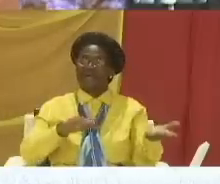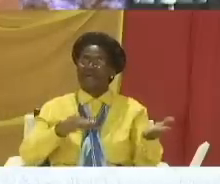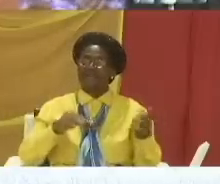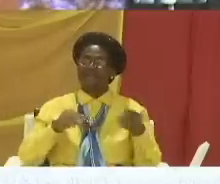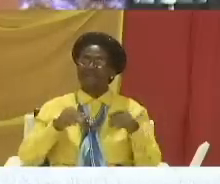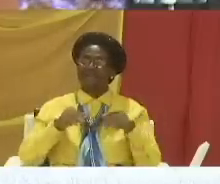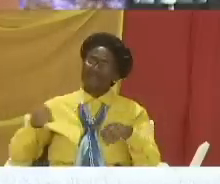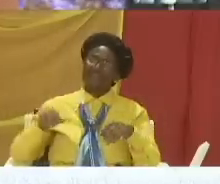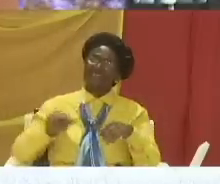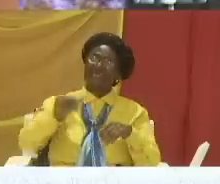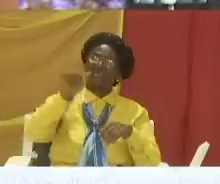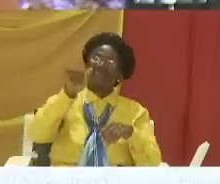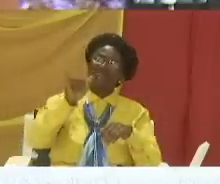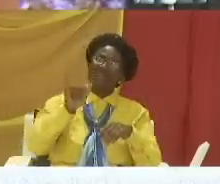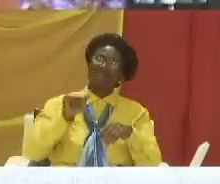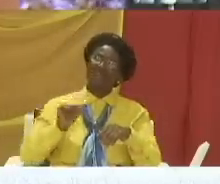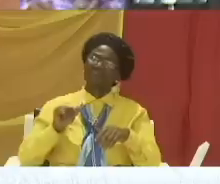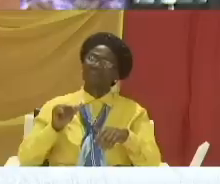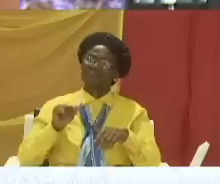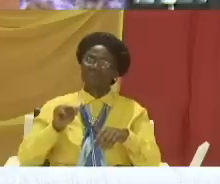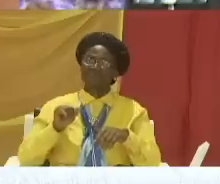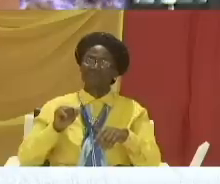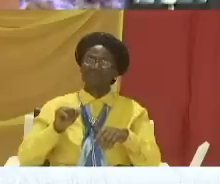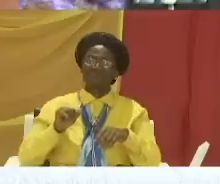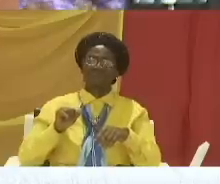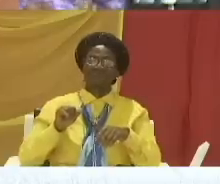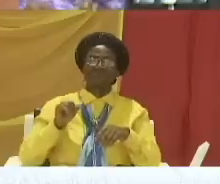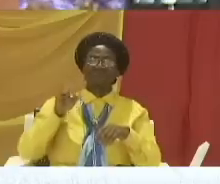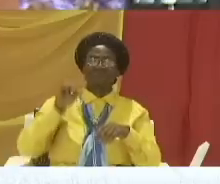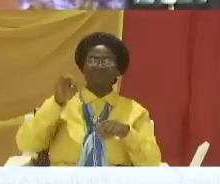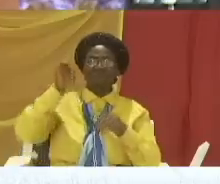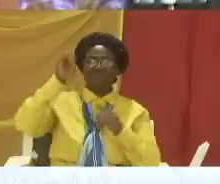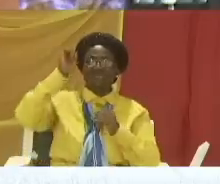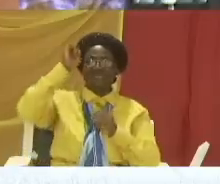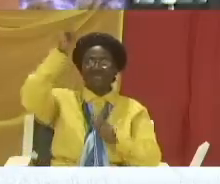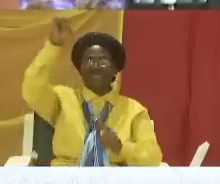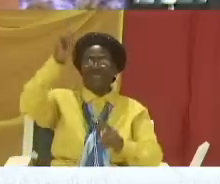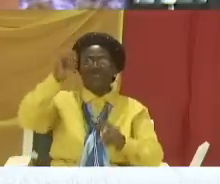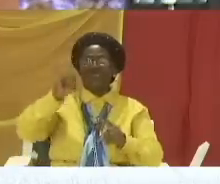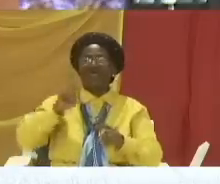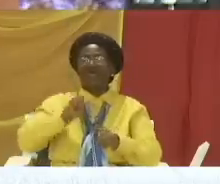And yet, he doesn't break covenants.